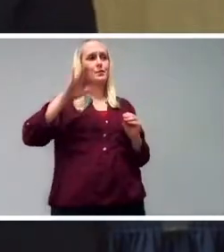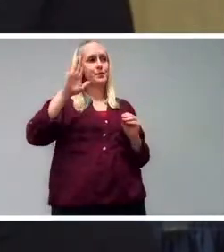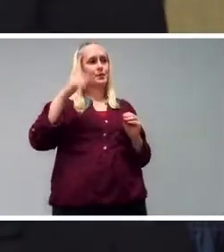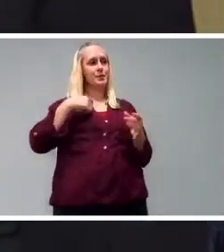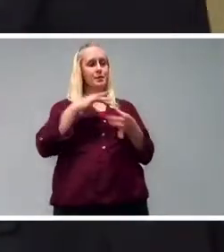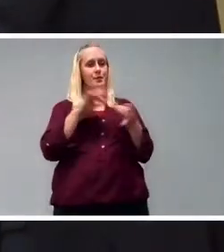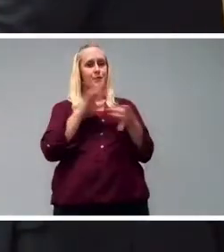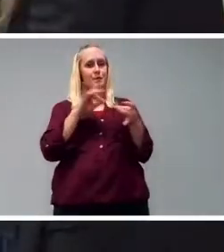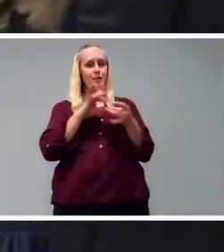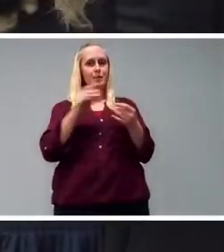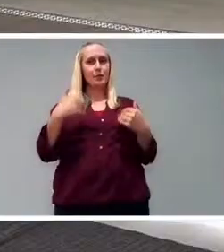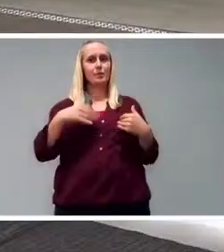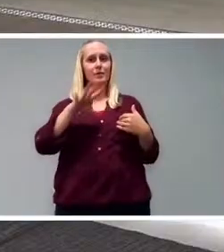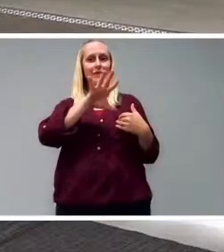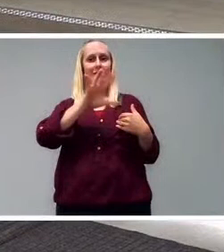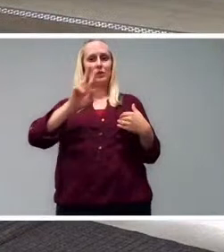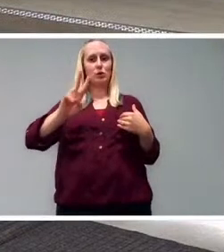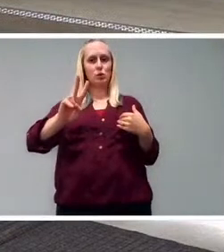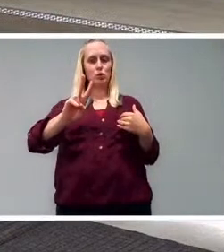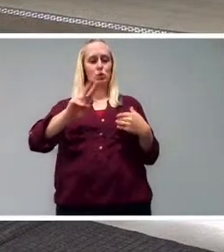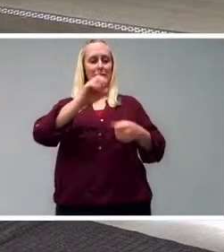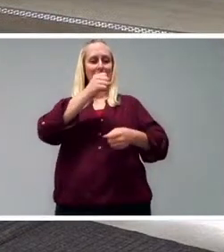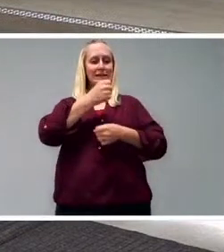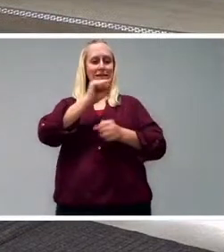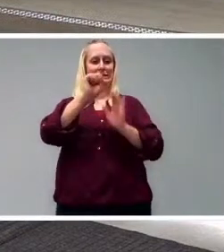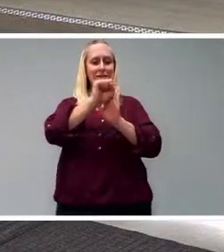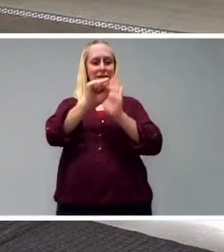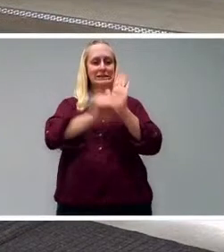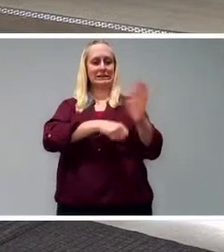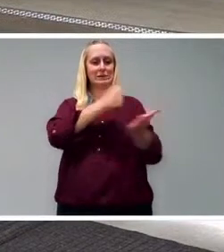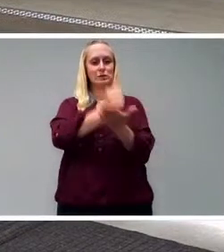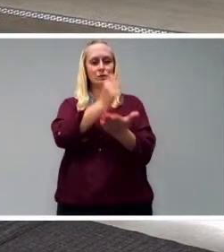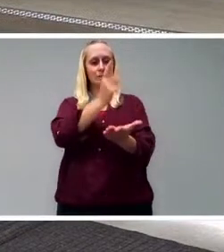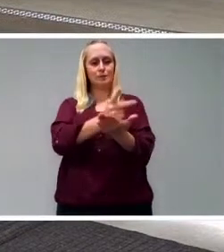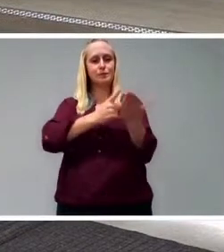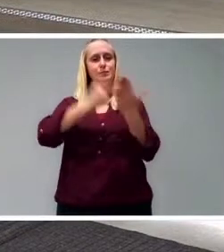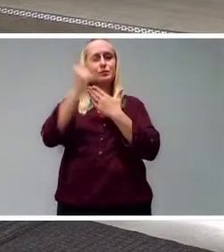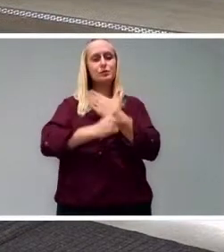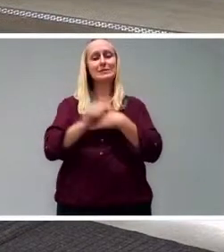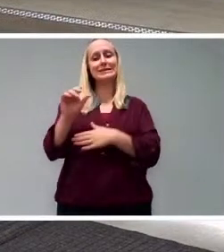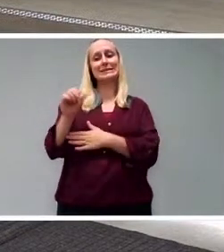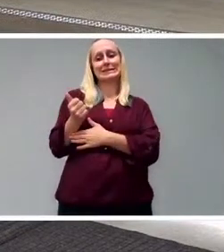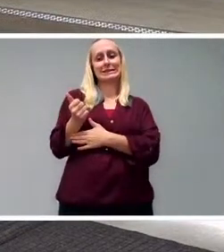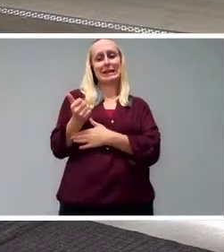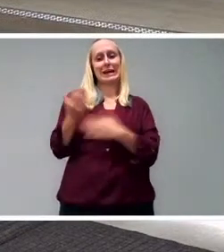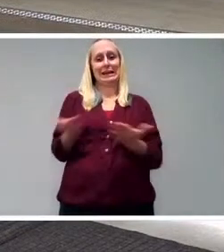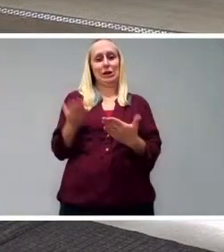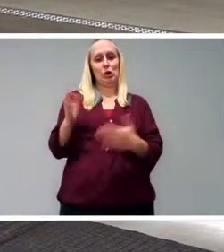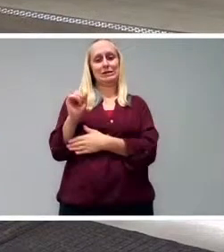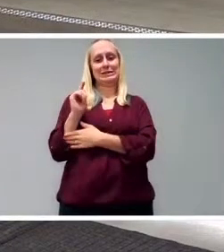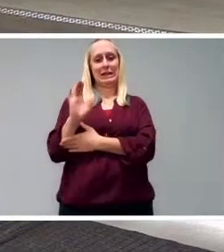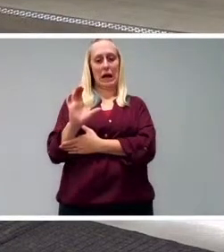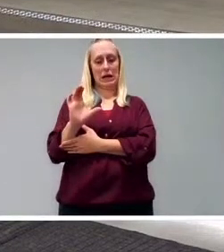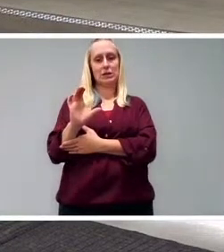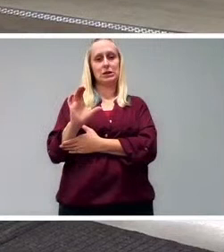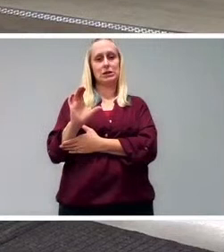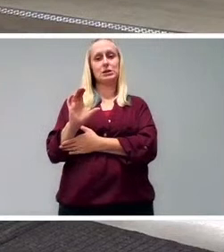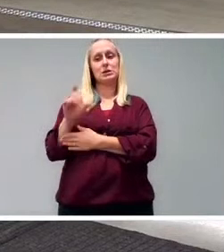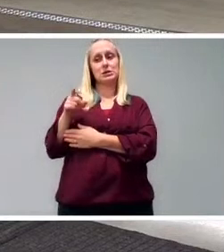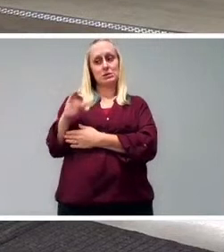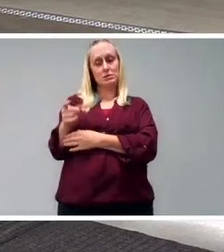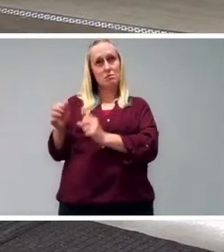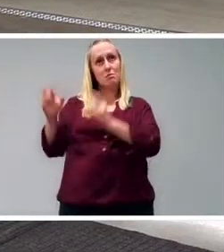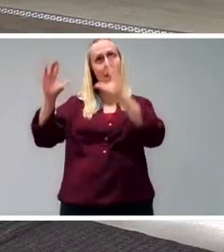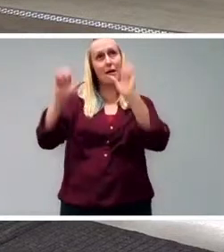that. We have 52 state-approved programs. Only 10 of them are at CTEC. So while CTEC is amazing,